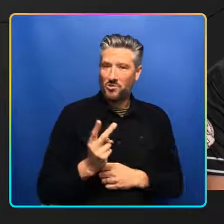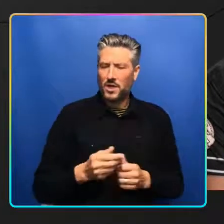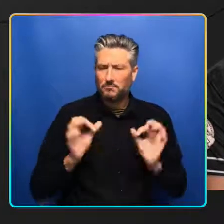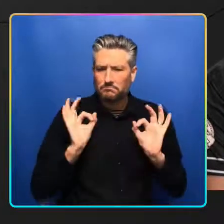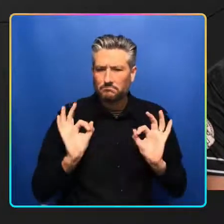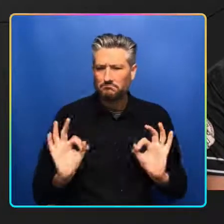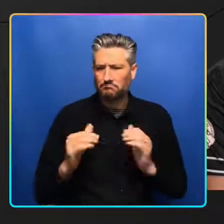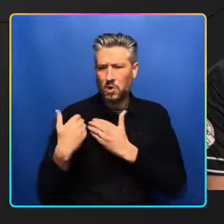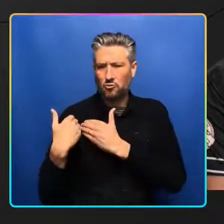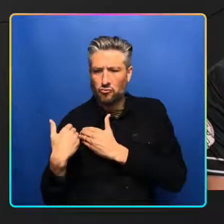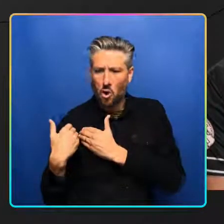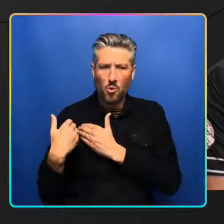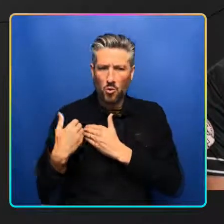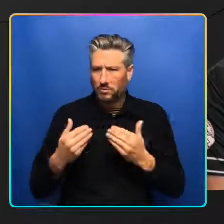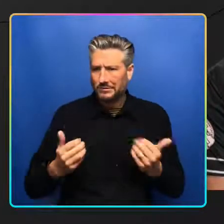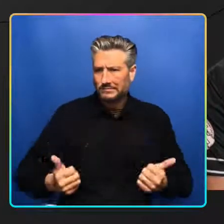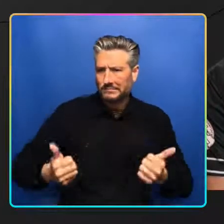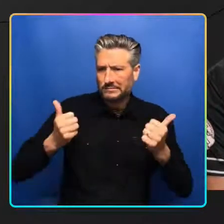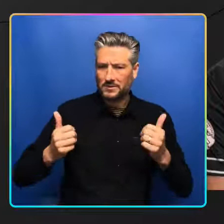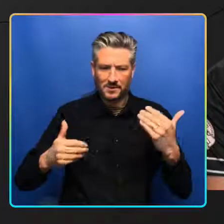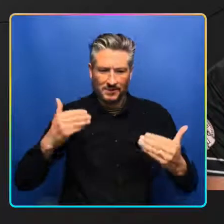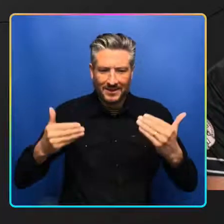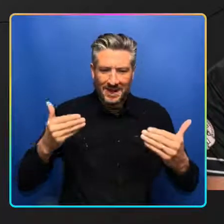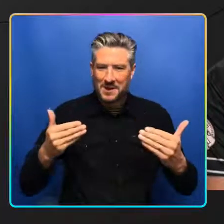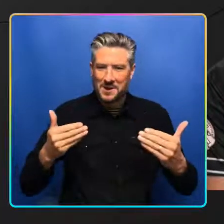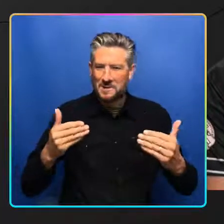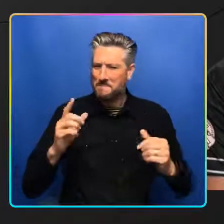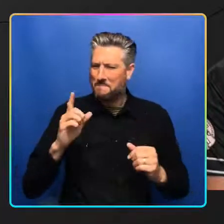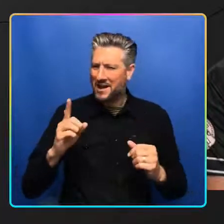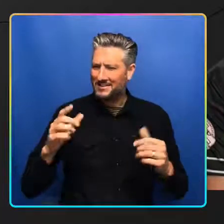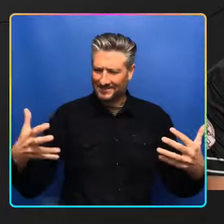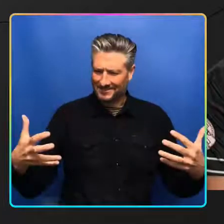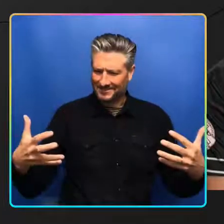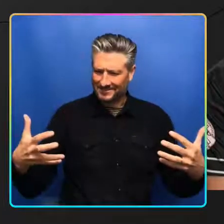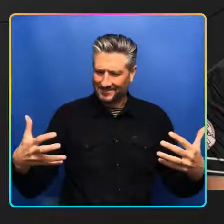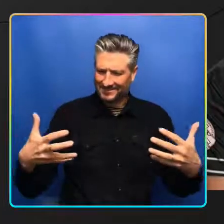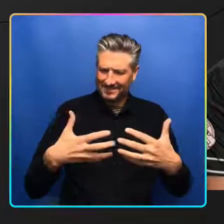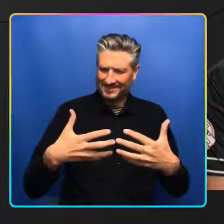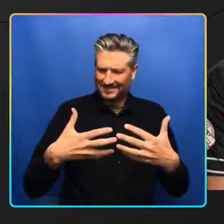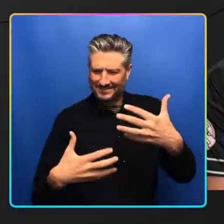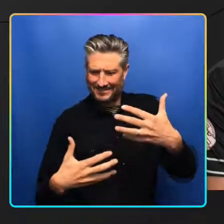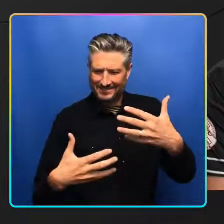together, and go for the same purpose, sometimes it's a challenge.